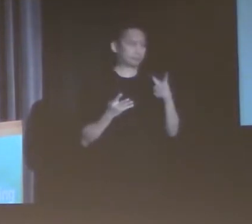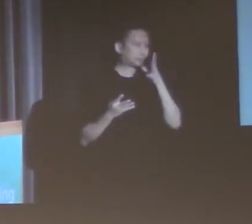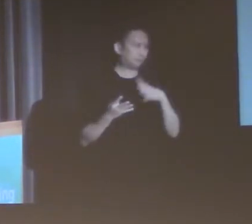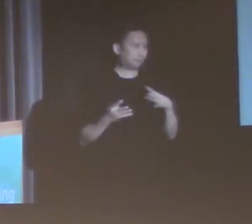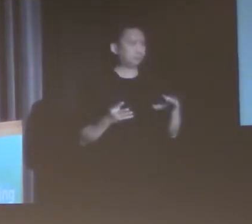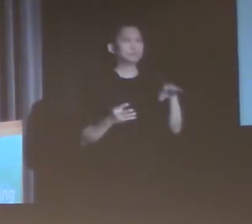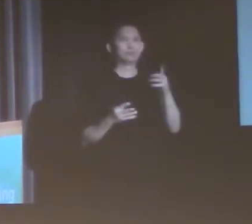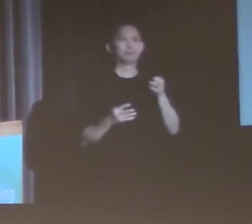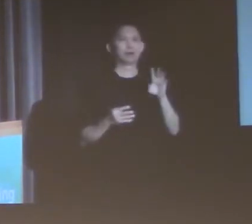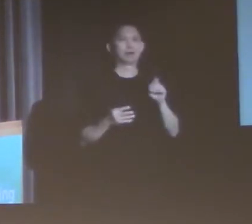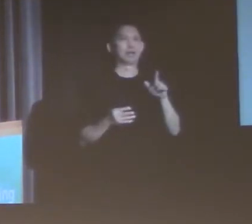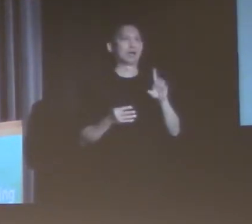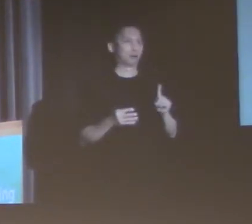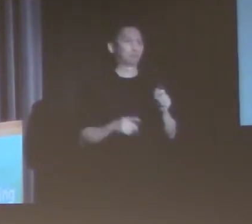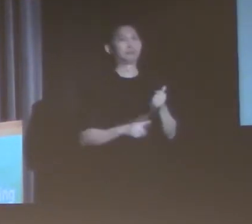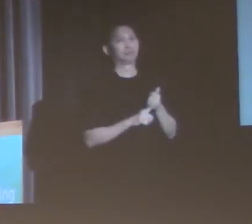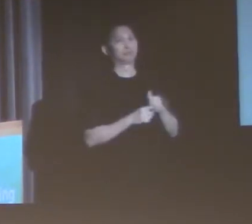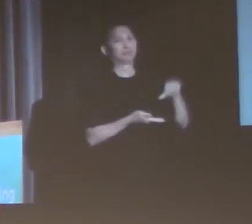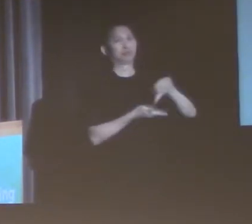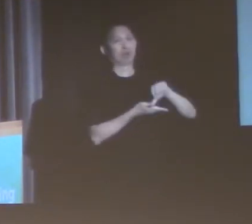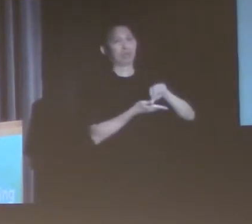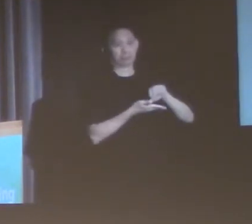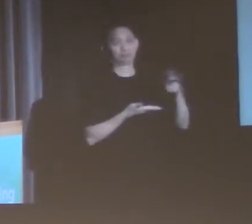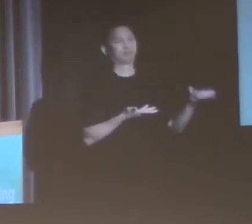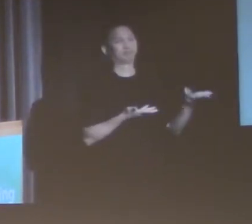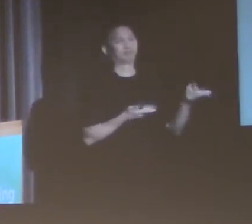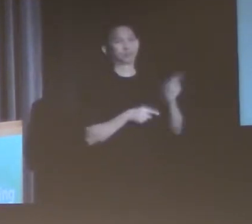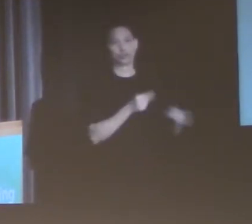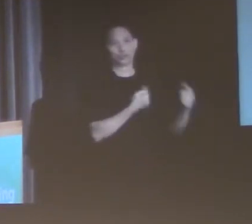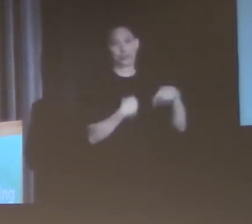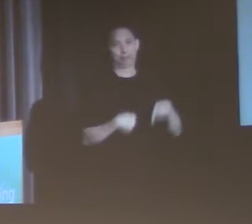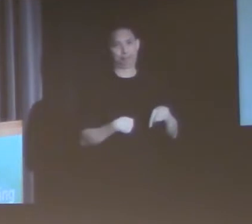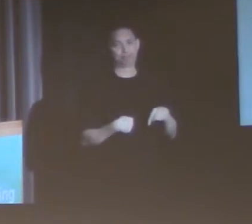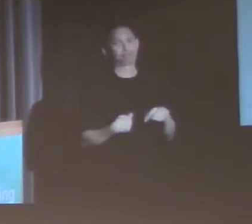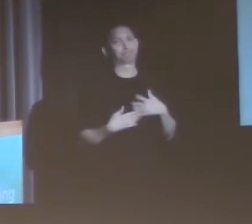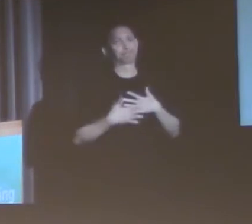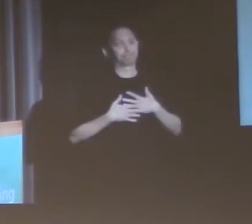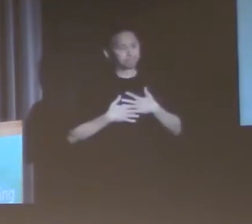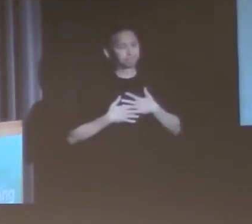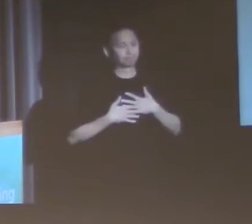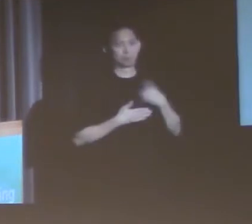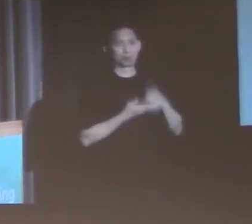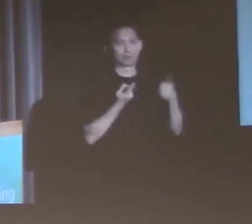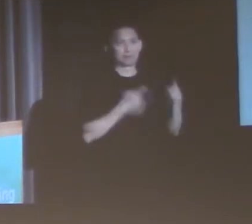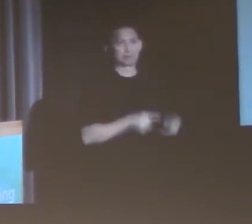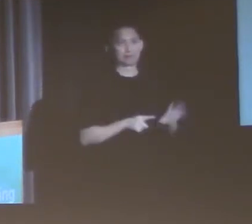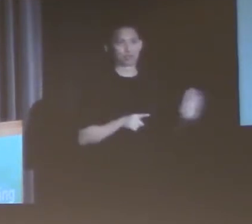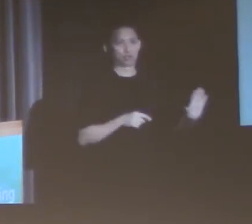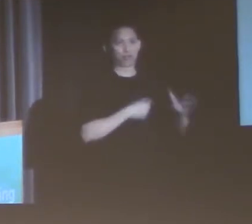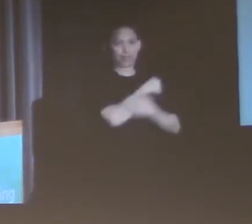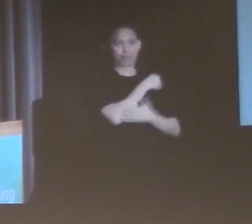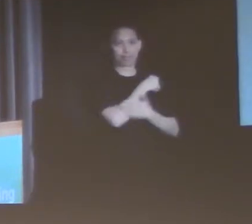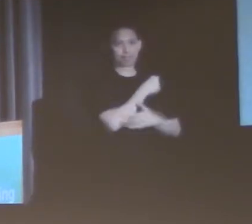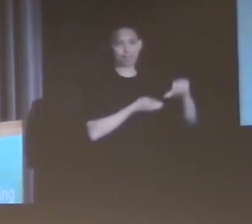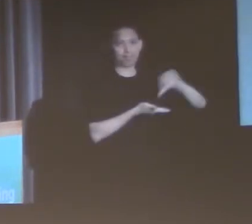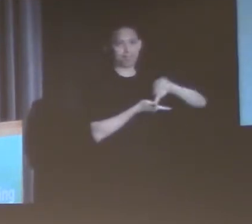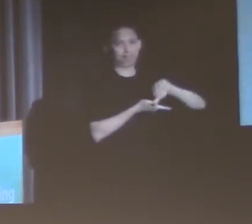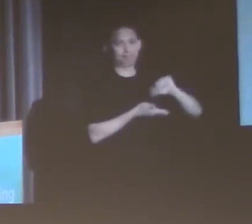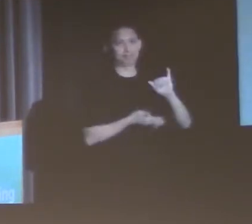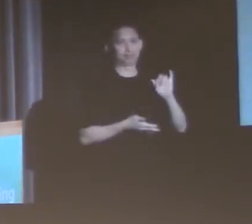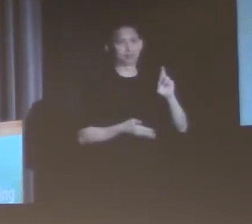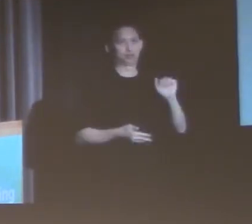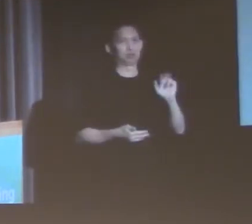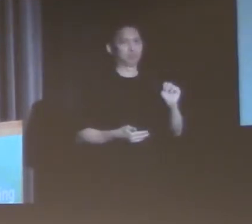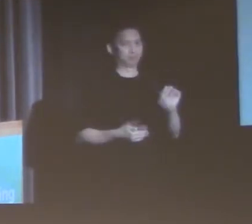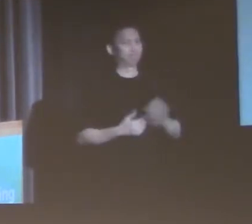who is an Iranian independent filmmaker, is not able to join us because of what's happening right now in Iran. He